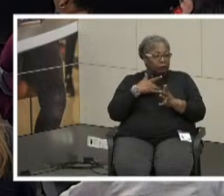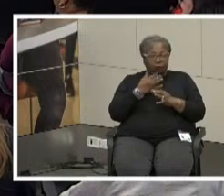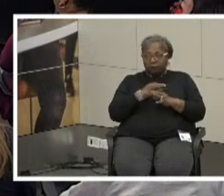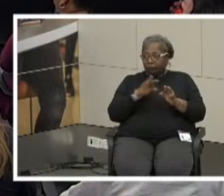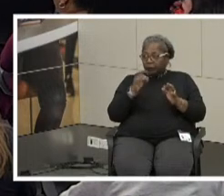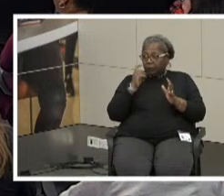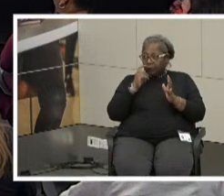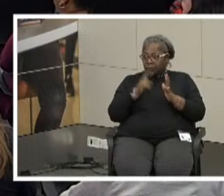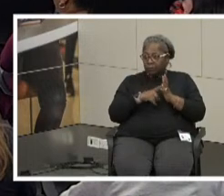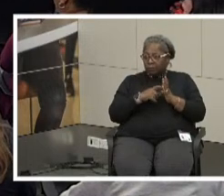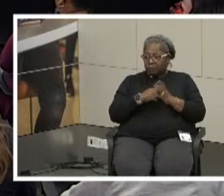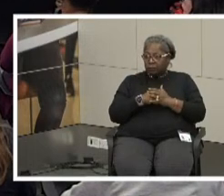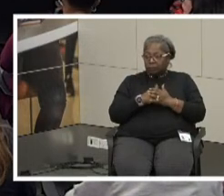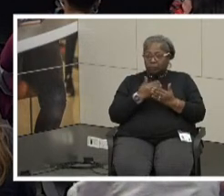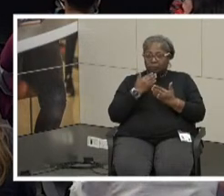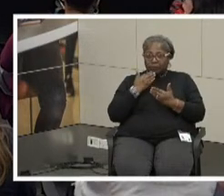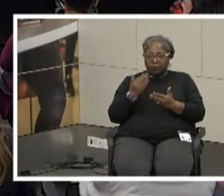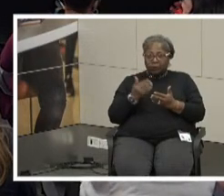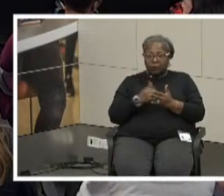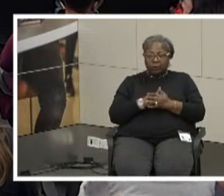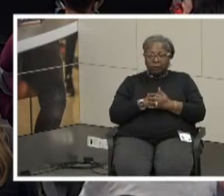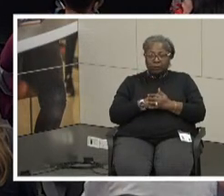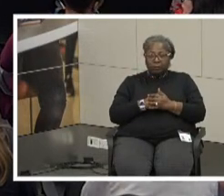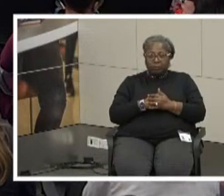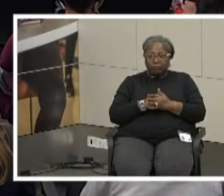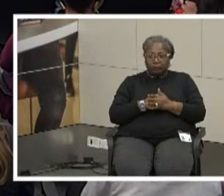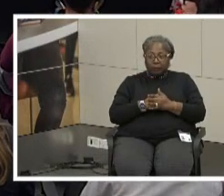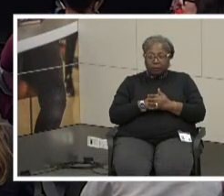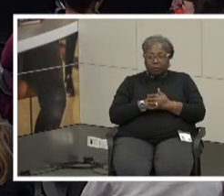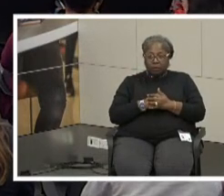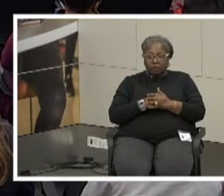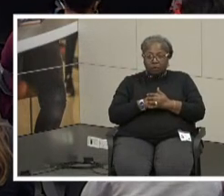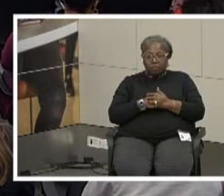and be recognized thank you thank you for being with